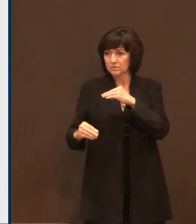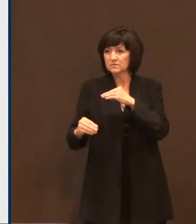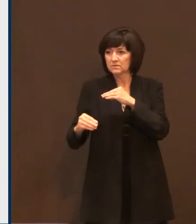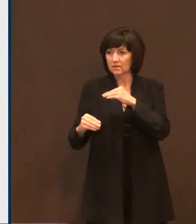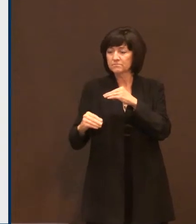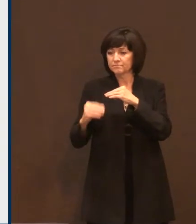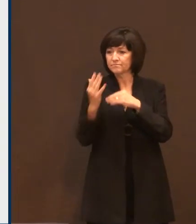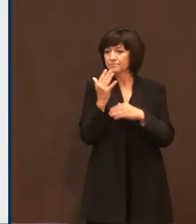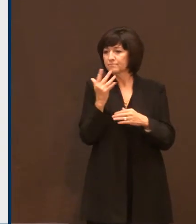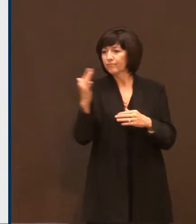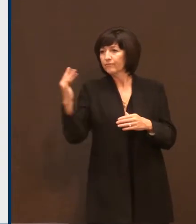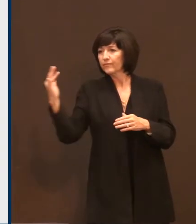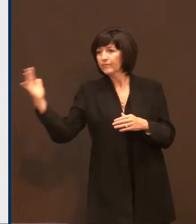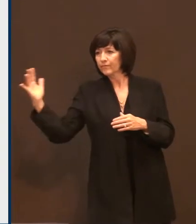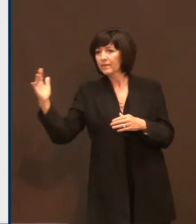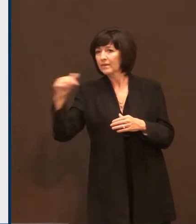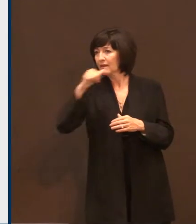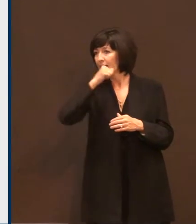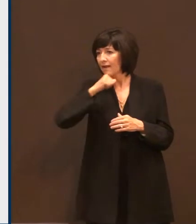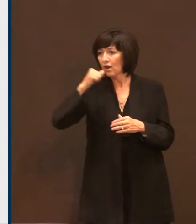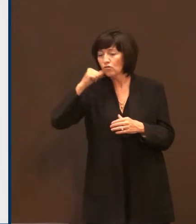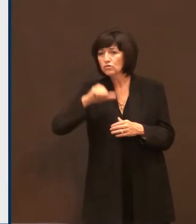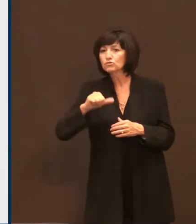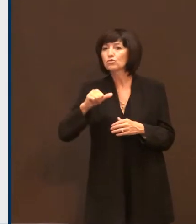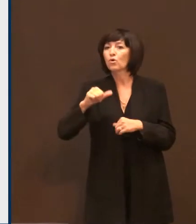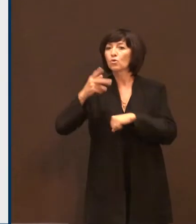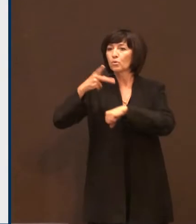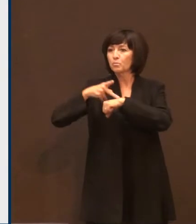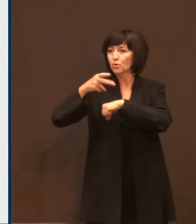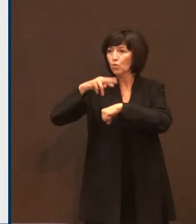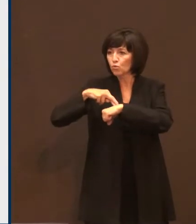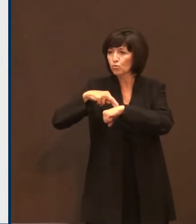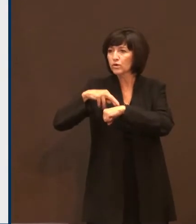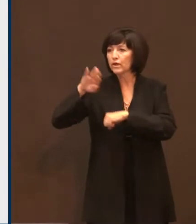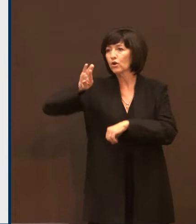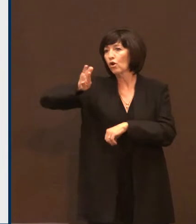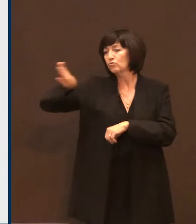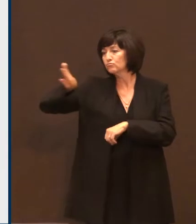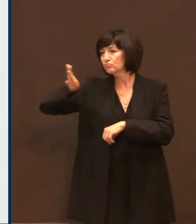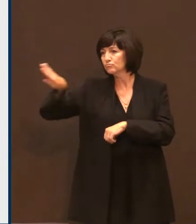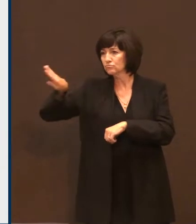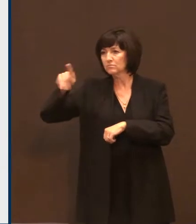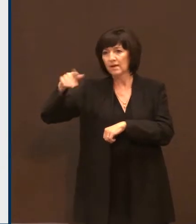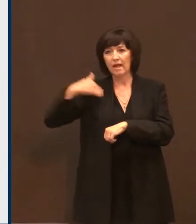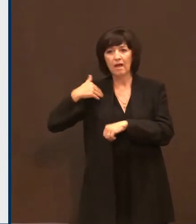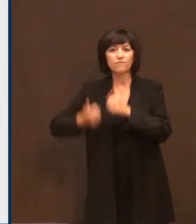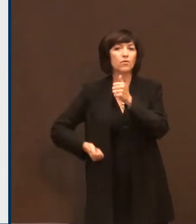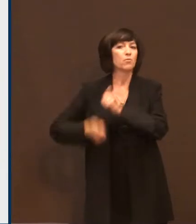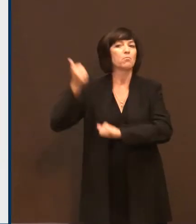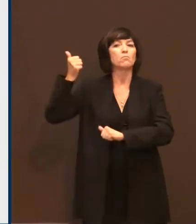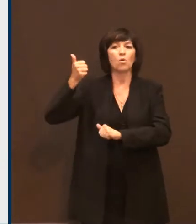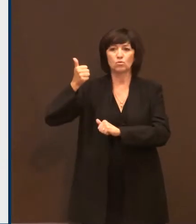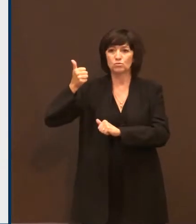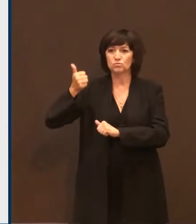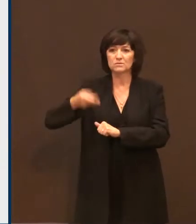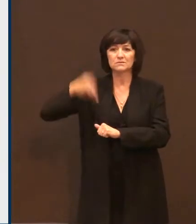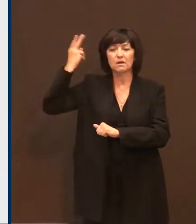to Arizona and then Puerto Rico at the end, that have the most positive